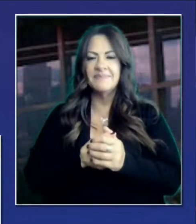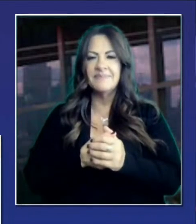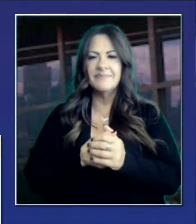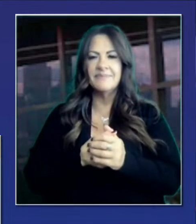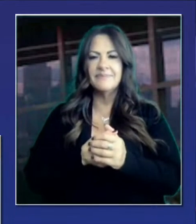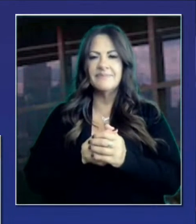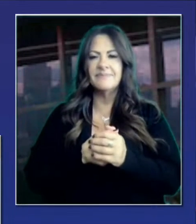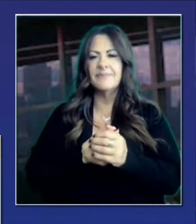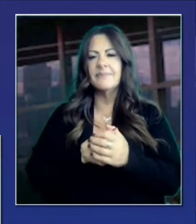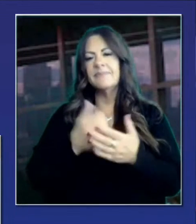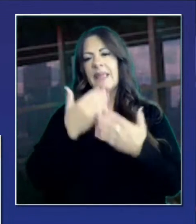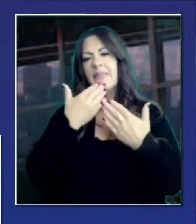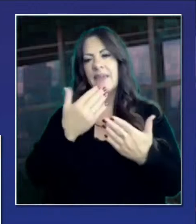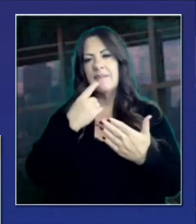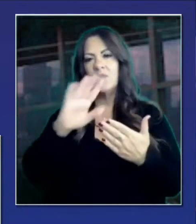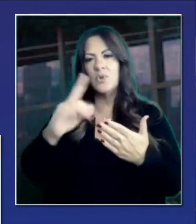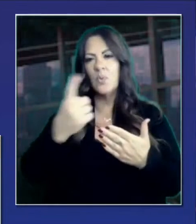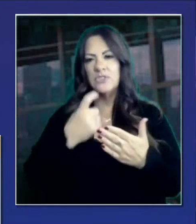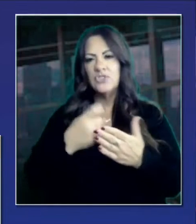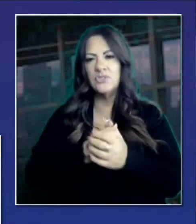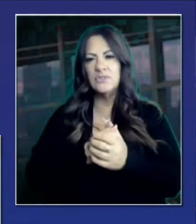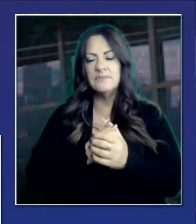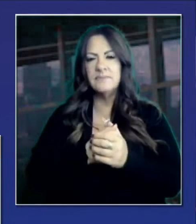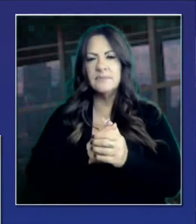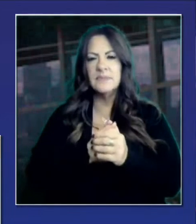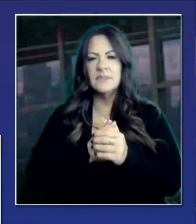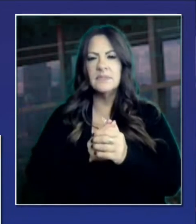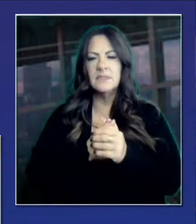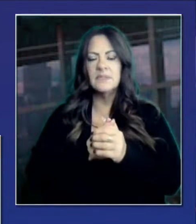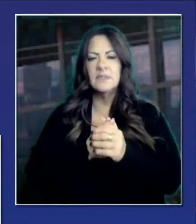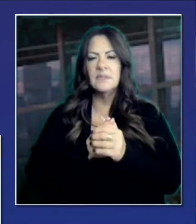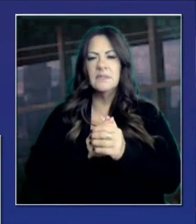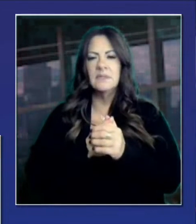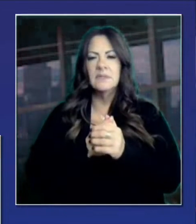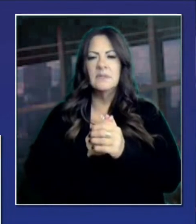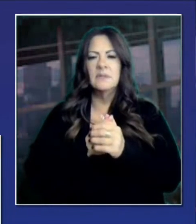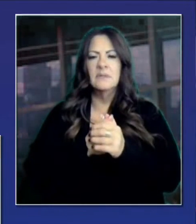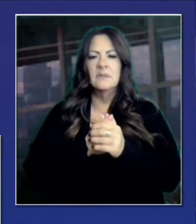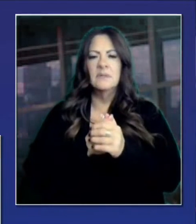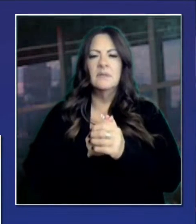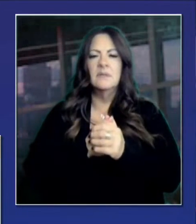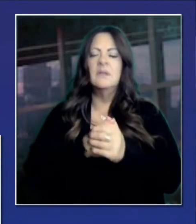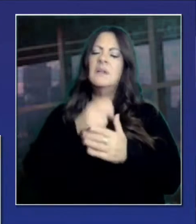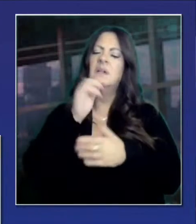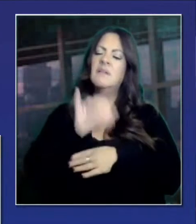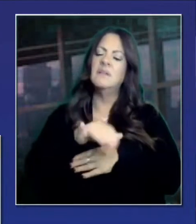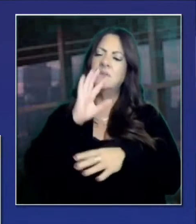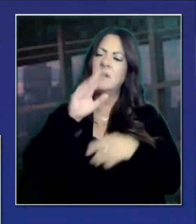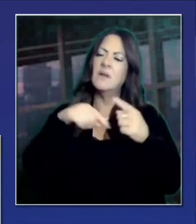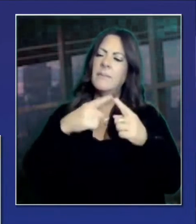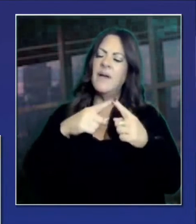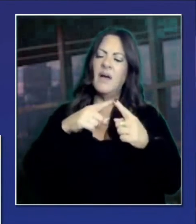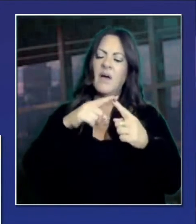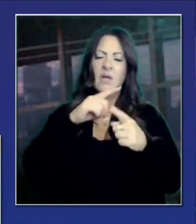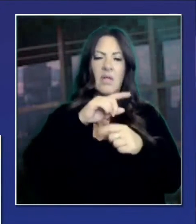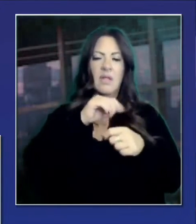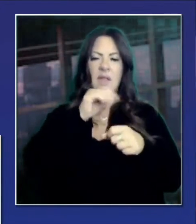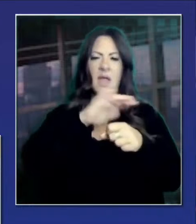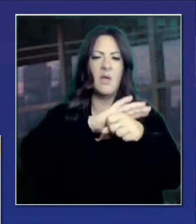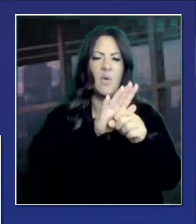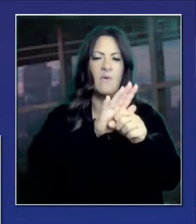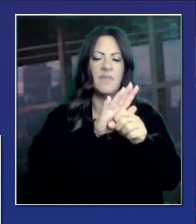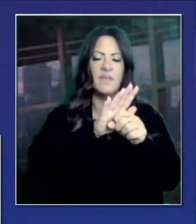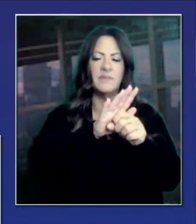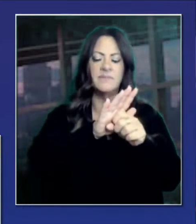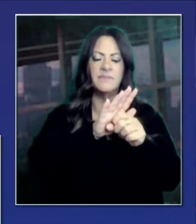Yeah, thanks for the question. Let me just start about the variant. I think the governor gave the details of this slide, and we are, of course,